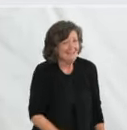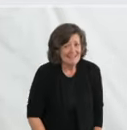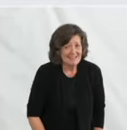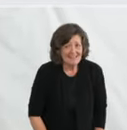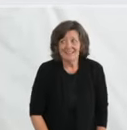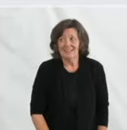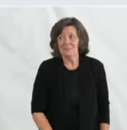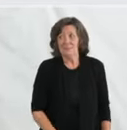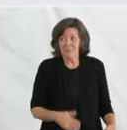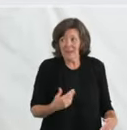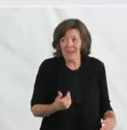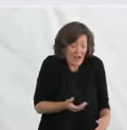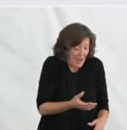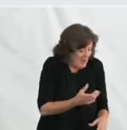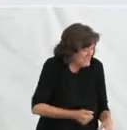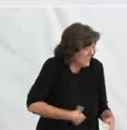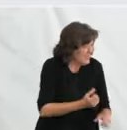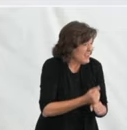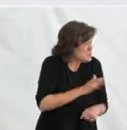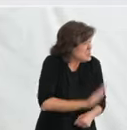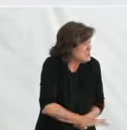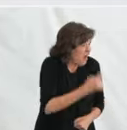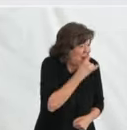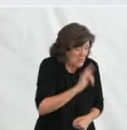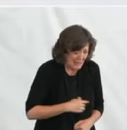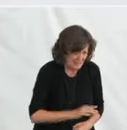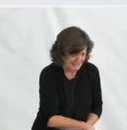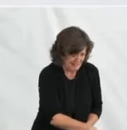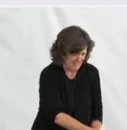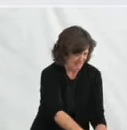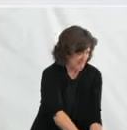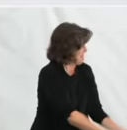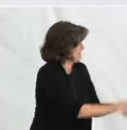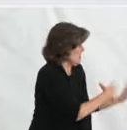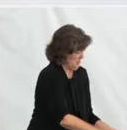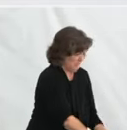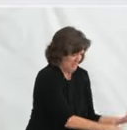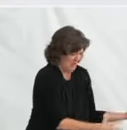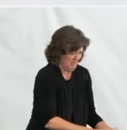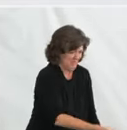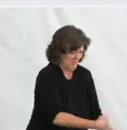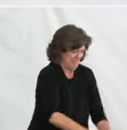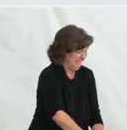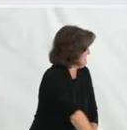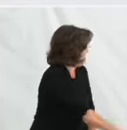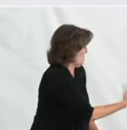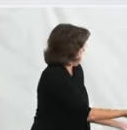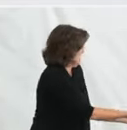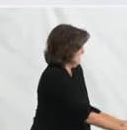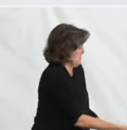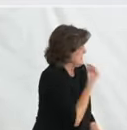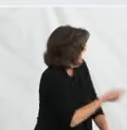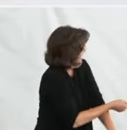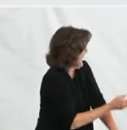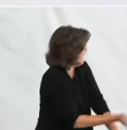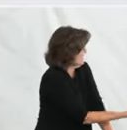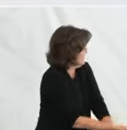for the door. I was picking up smaller kids, throwing them at the blob. Eat him! Eat him! I'm not proud of that, but